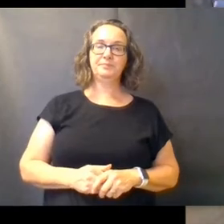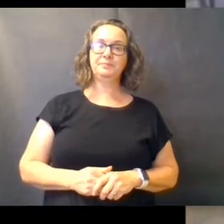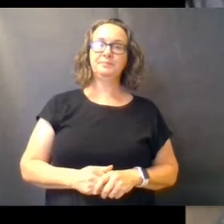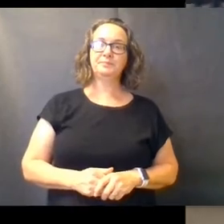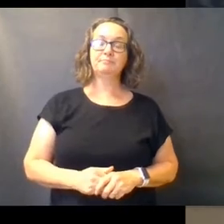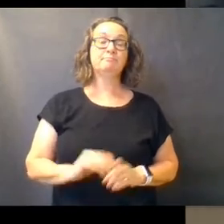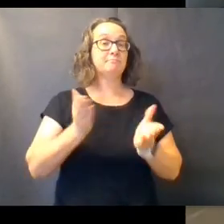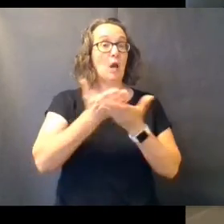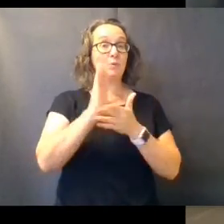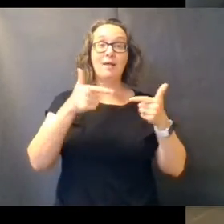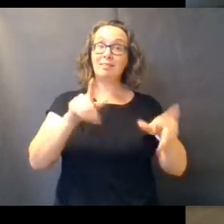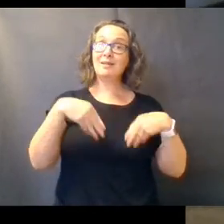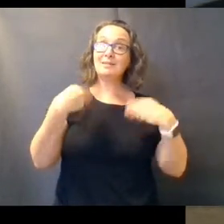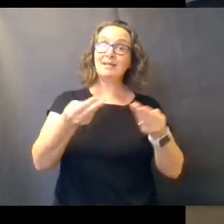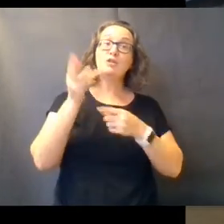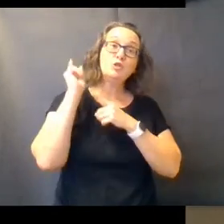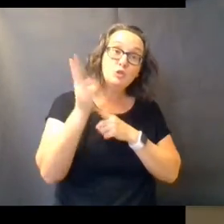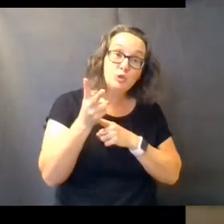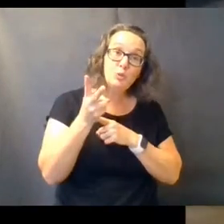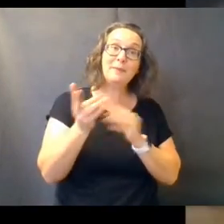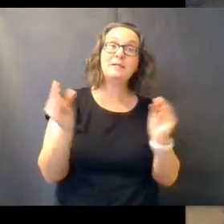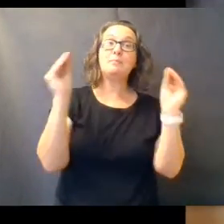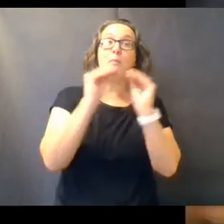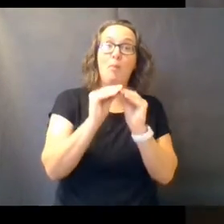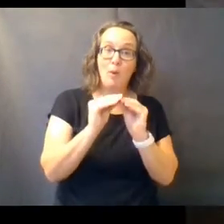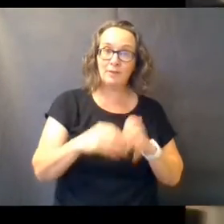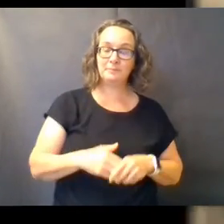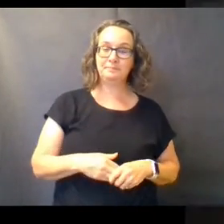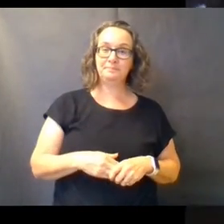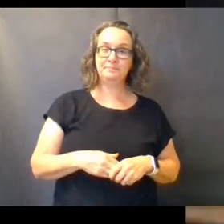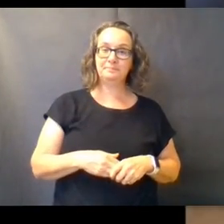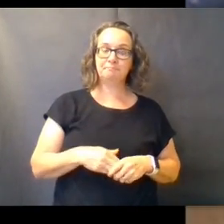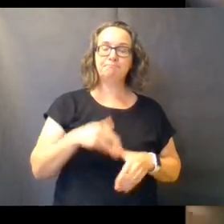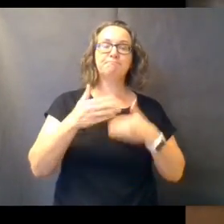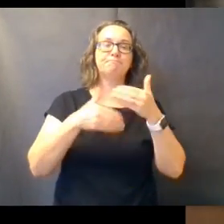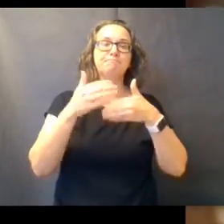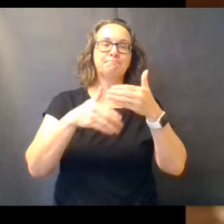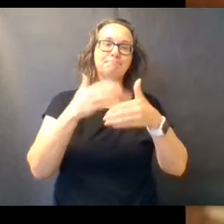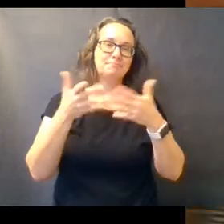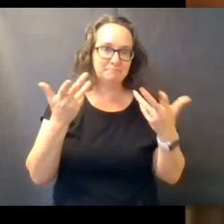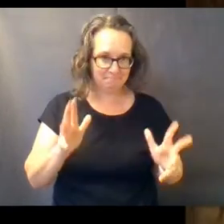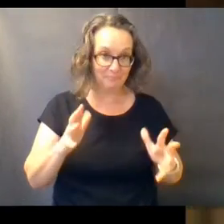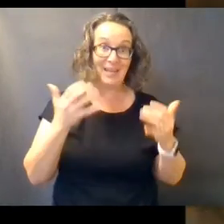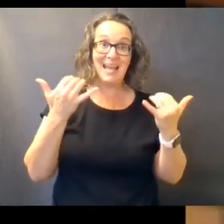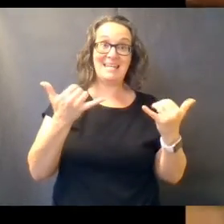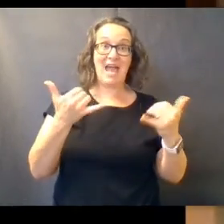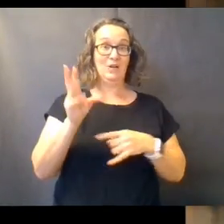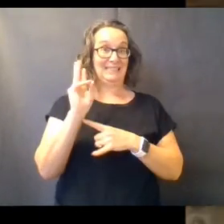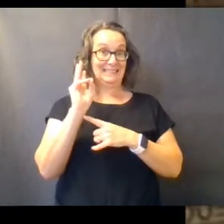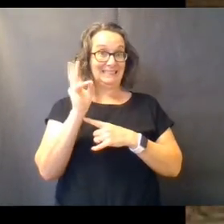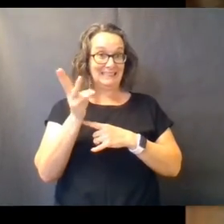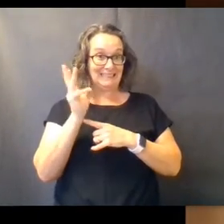All right, let's give it 2 more minutes and we'll be back. All right, so now we're at 6 minutes.